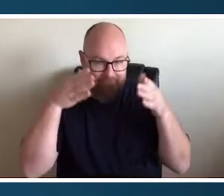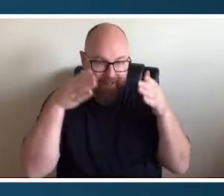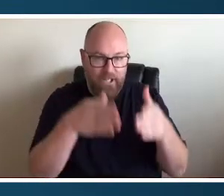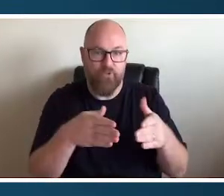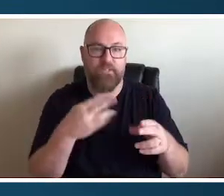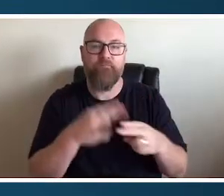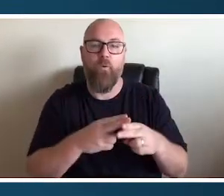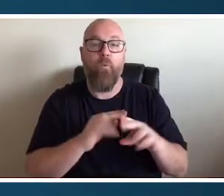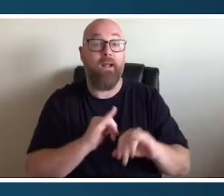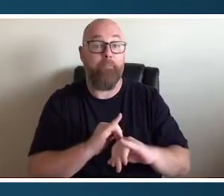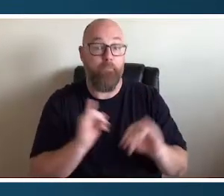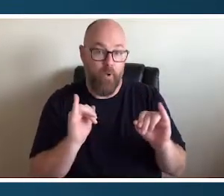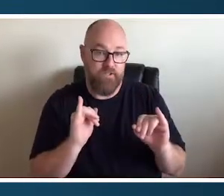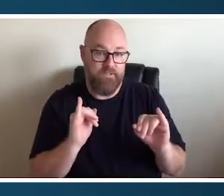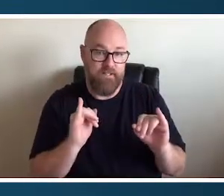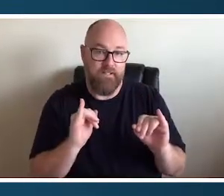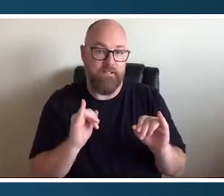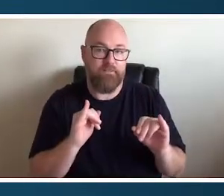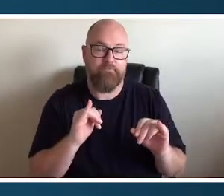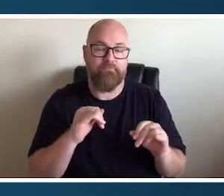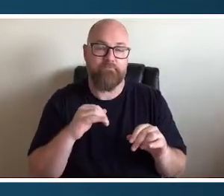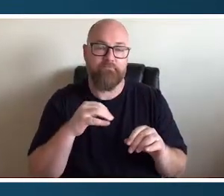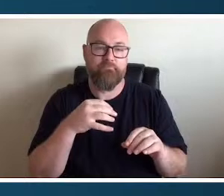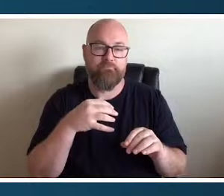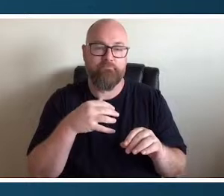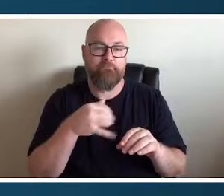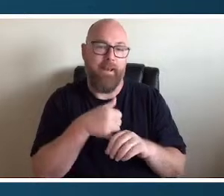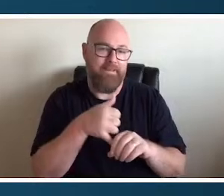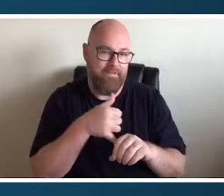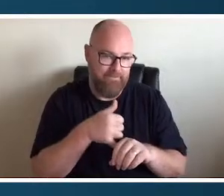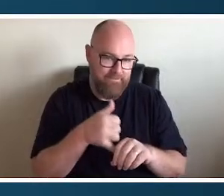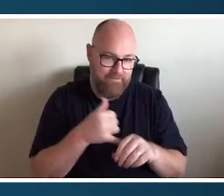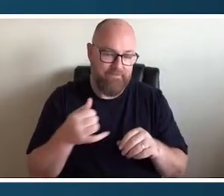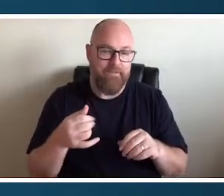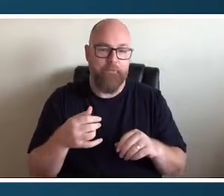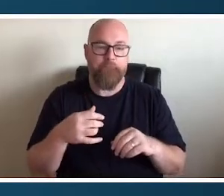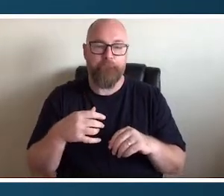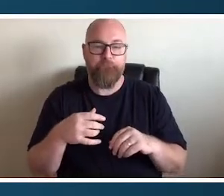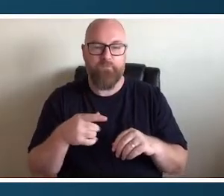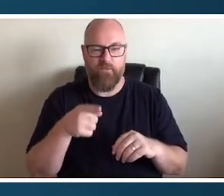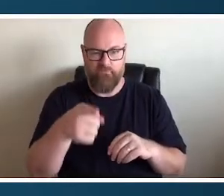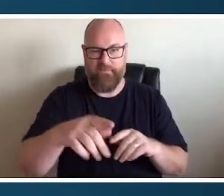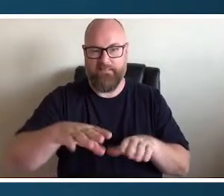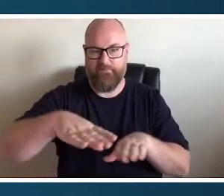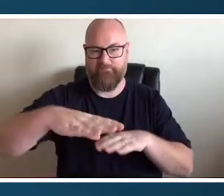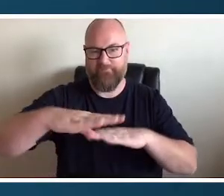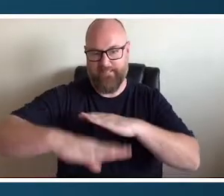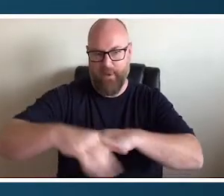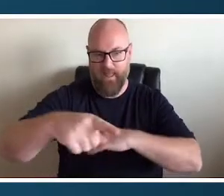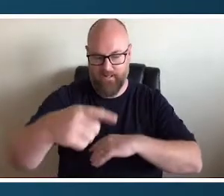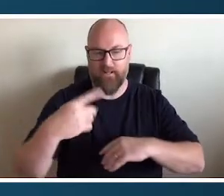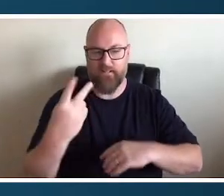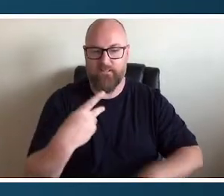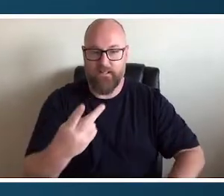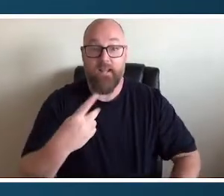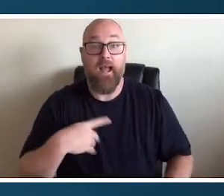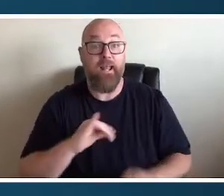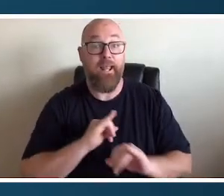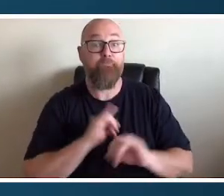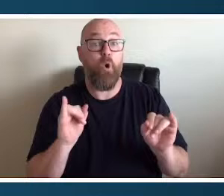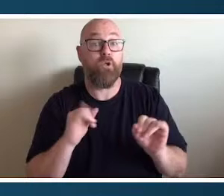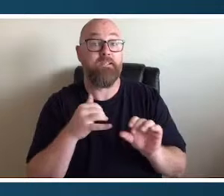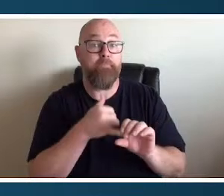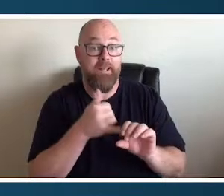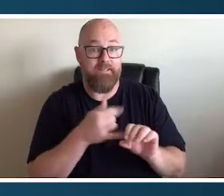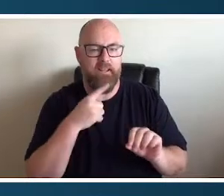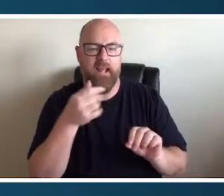emergency medicine. And I think you probably have a similar experience to me that the emergency medicine community is somehow separate